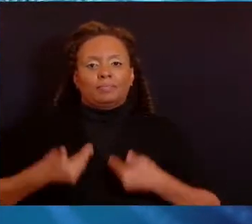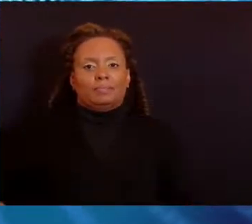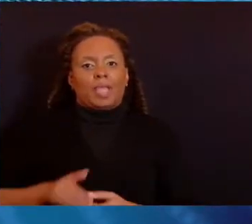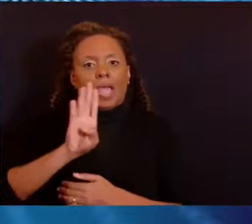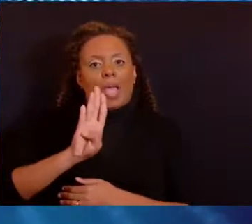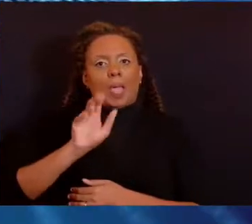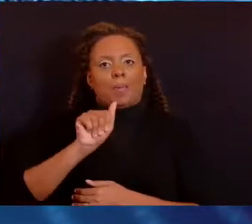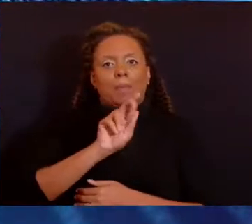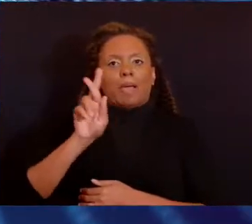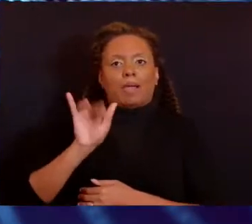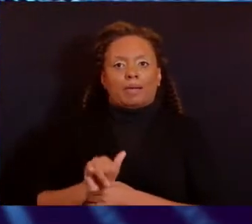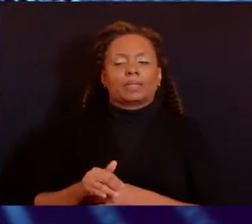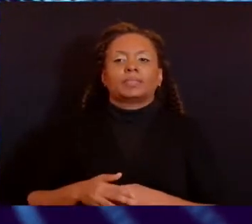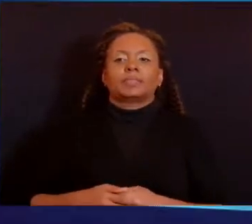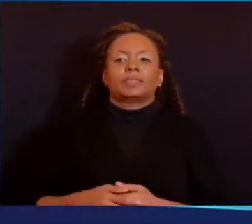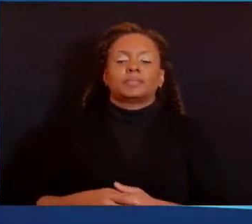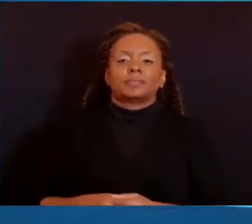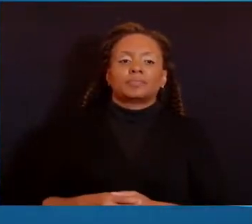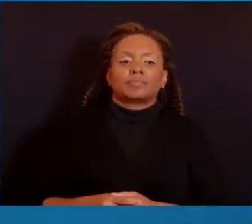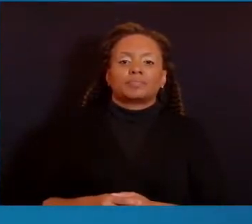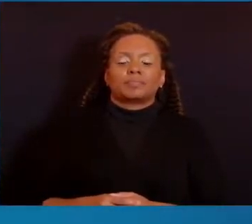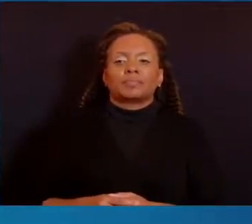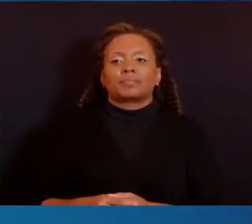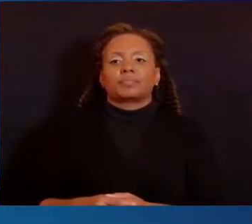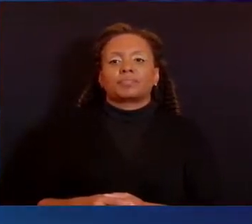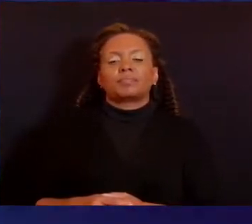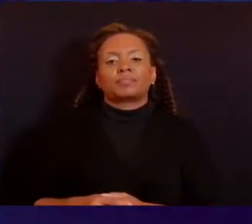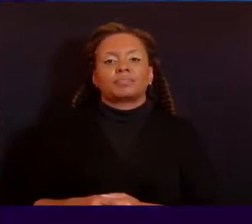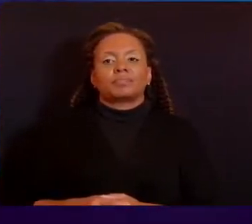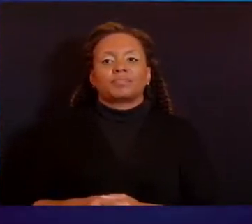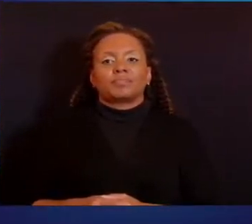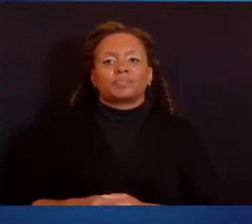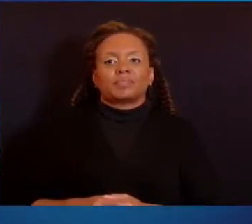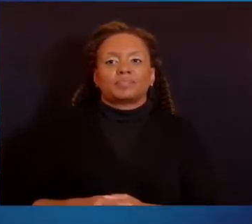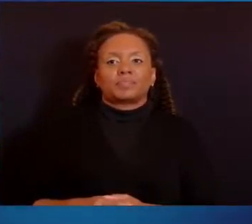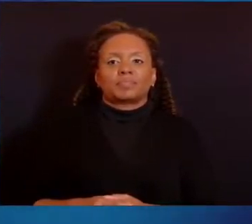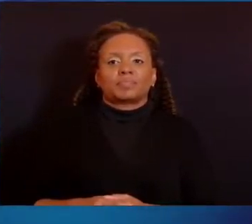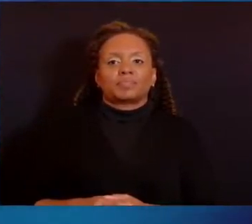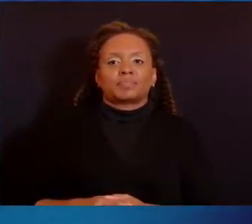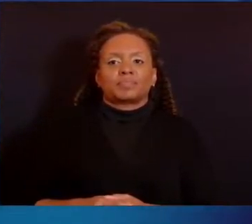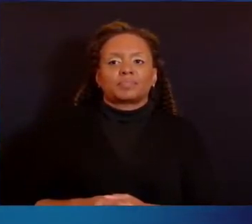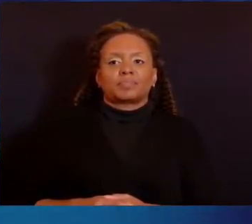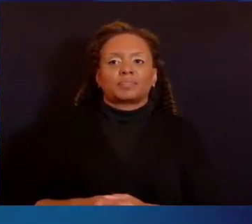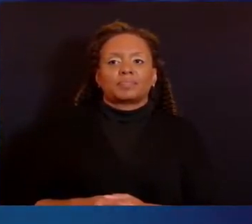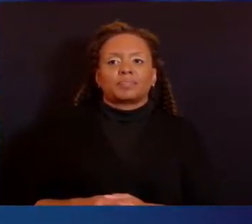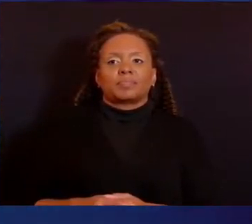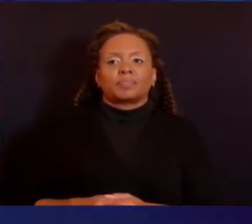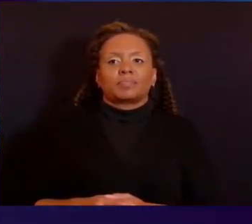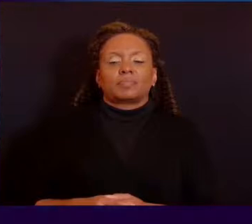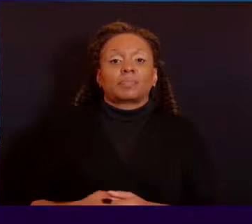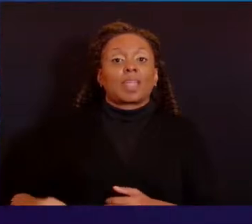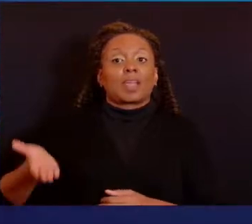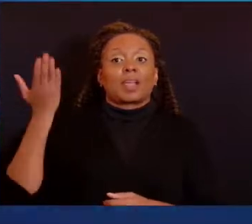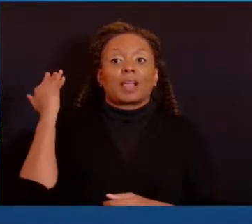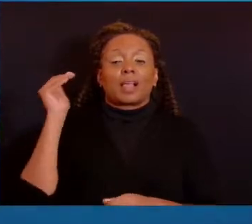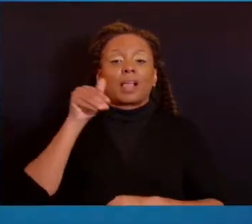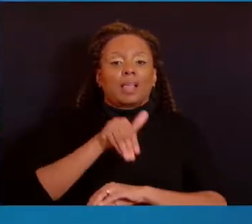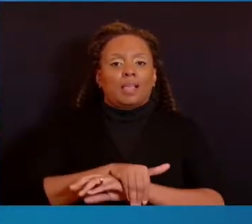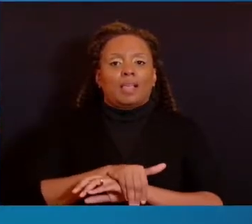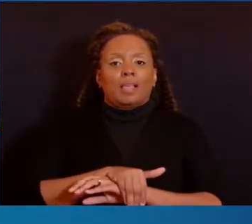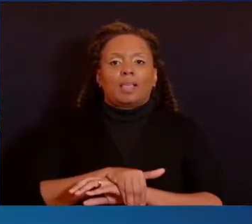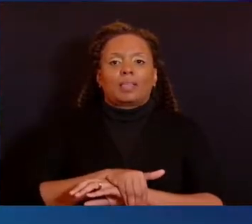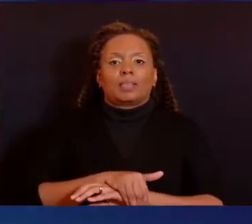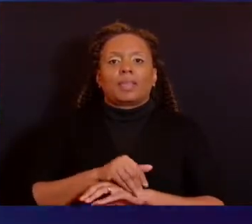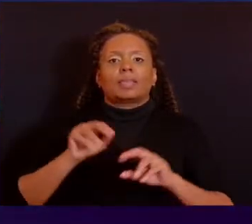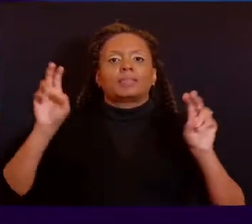from the Nation. Last night's event, a freak event, though unfortunate, may have worked out to be a perfect systems